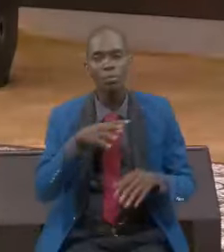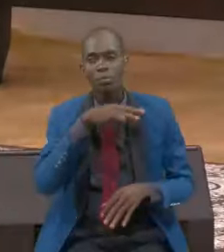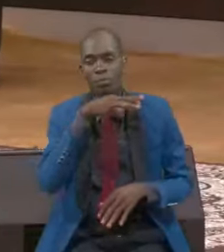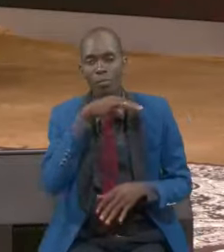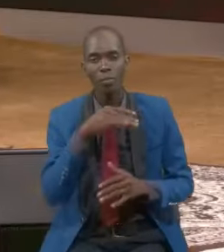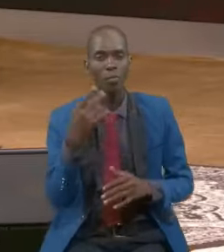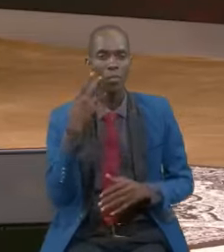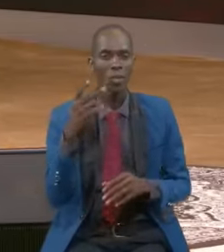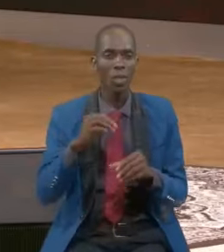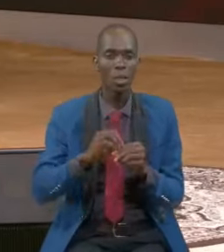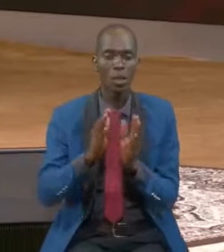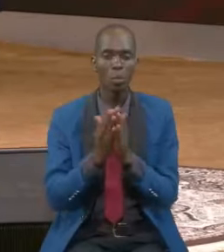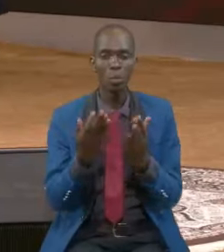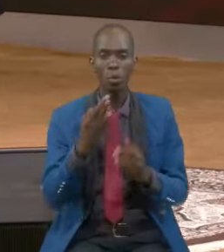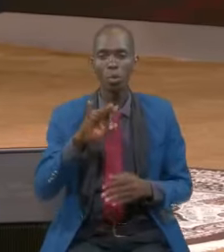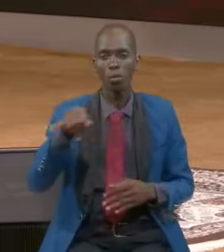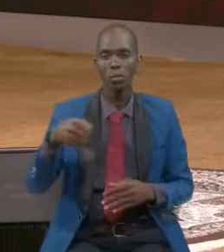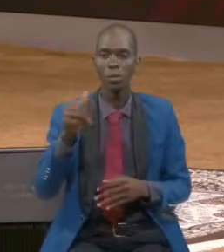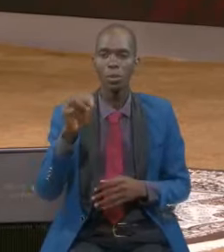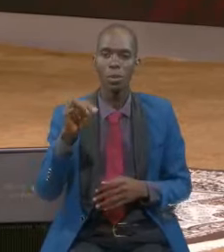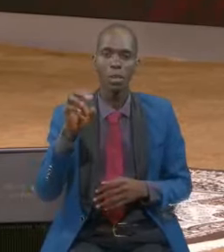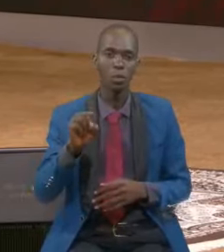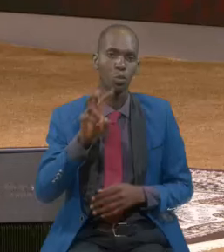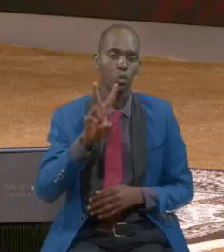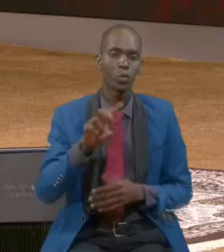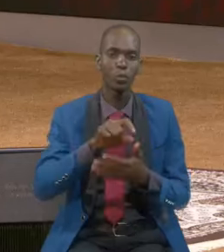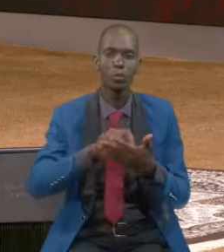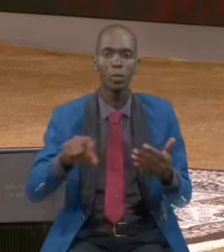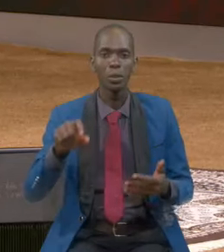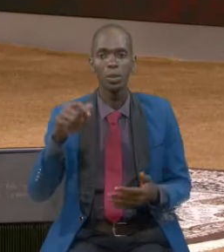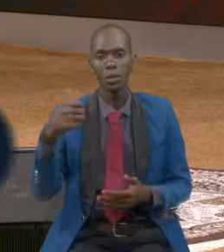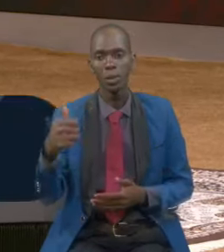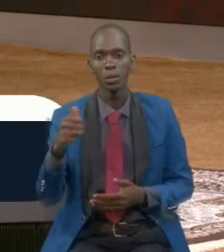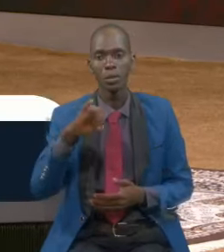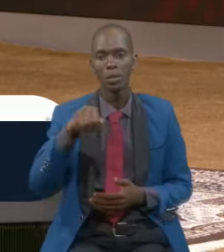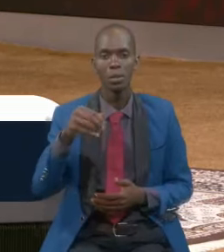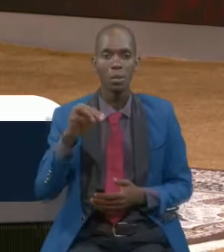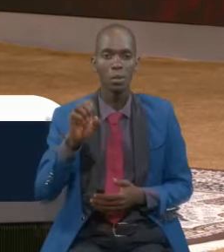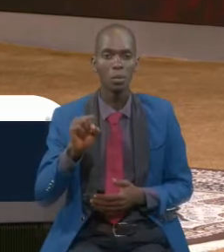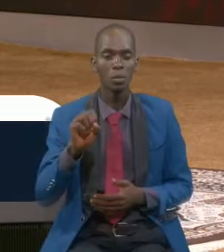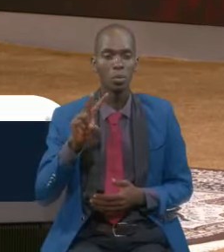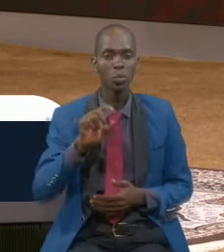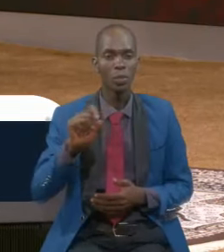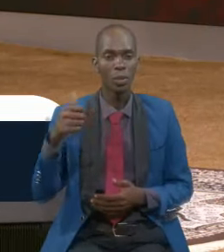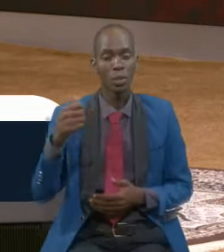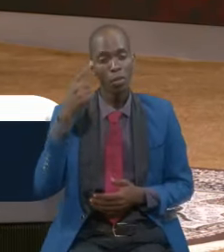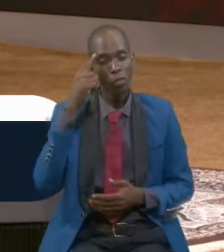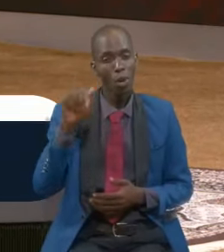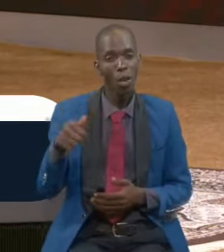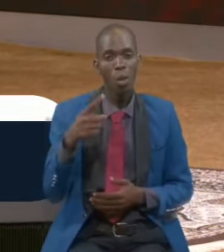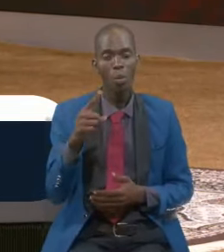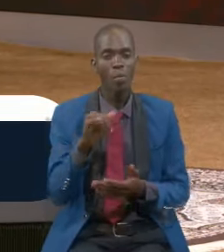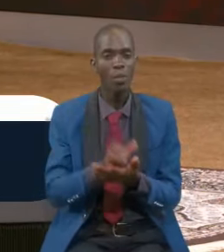Without defilement. We're looking at James chapter 2. And we're reading from verse 10. For whosoever shall keep